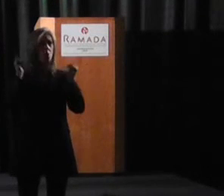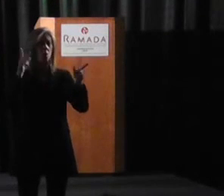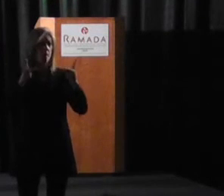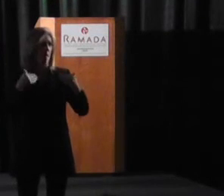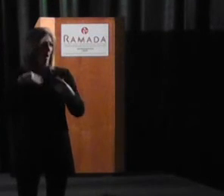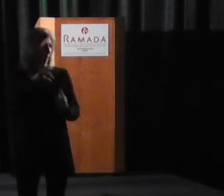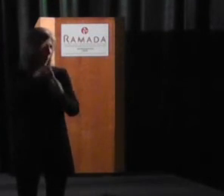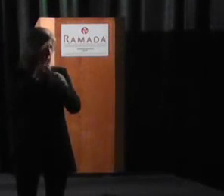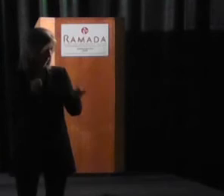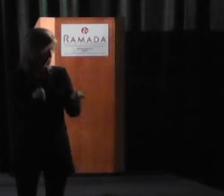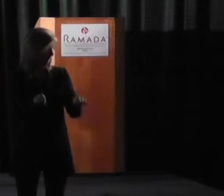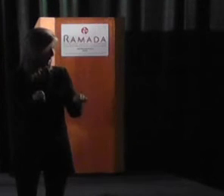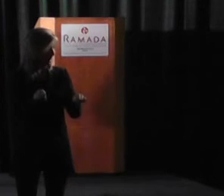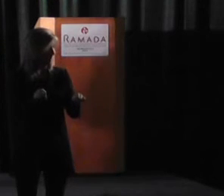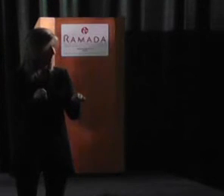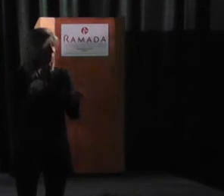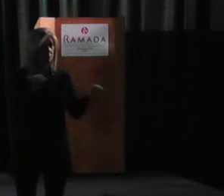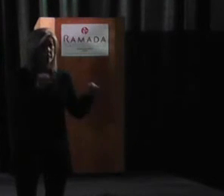just like you achieve their fitness goals.